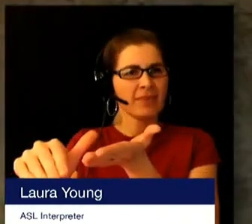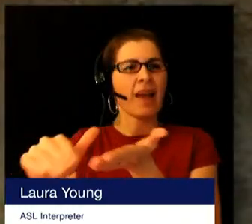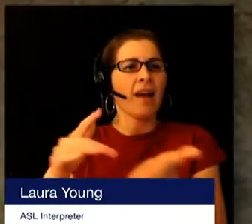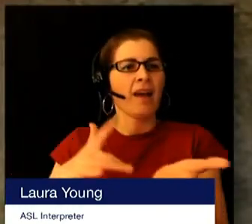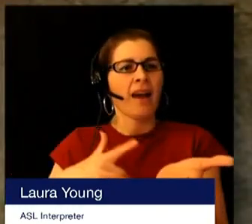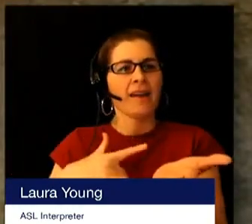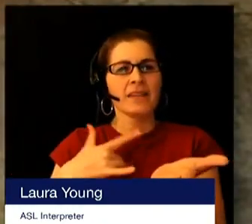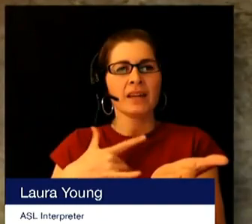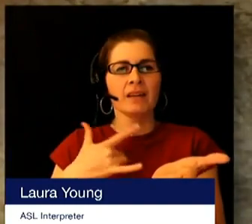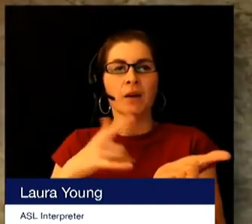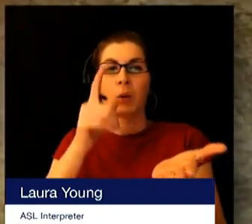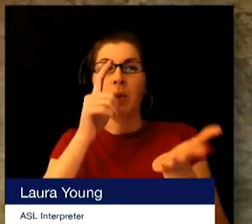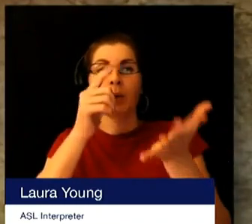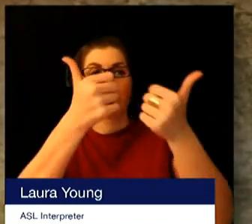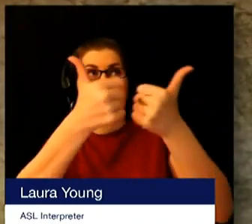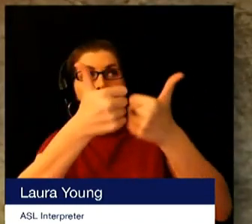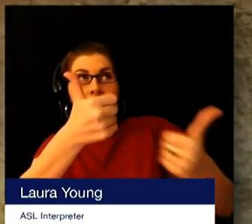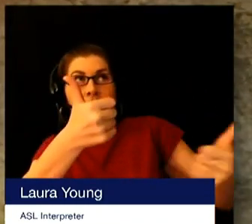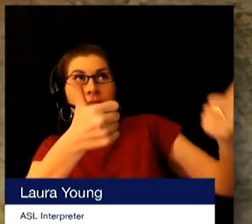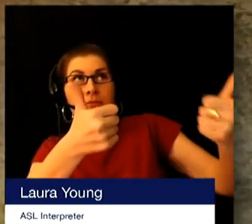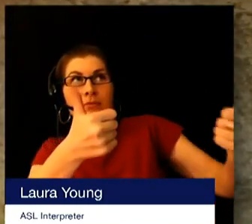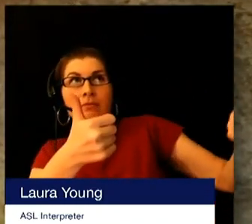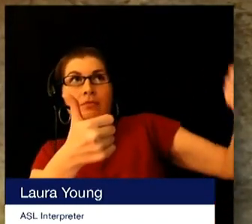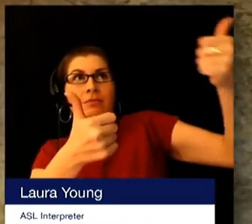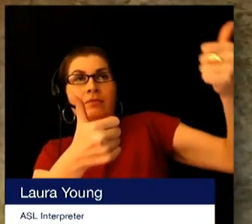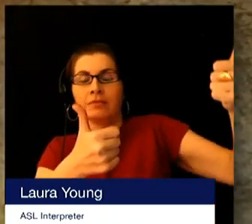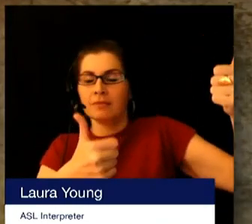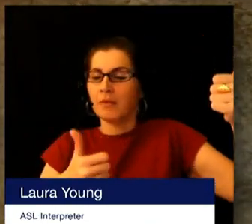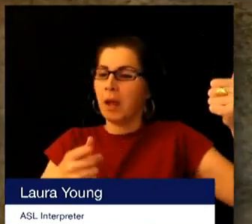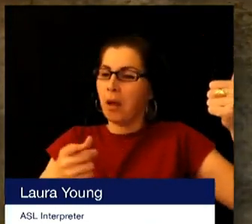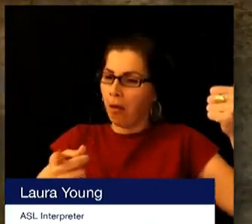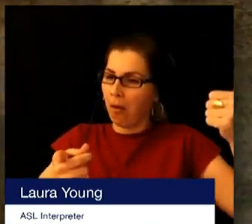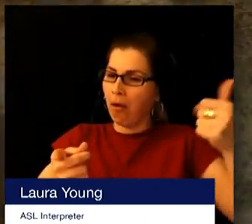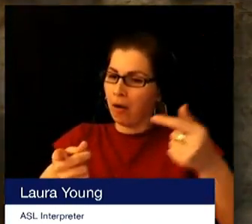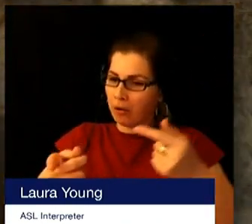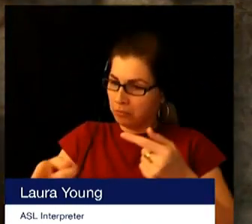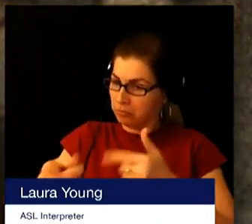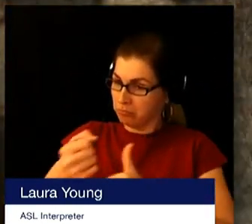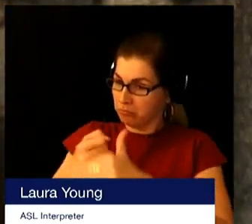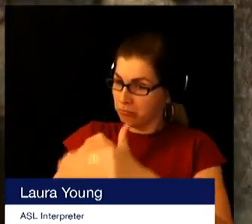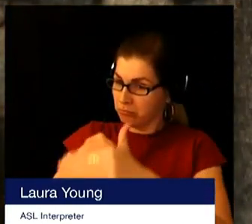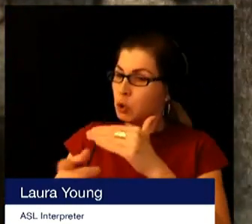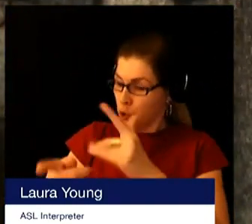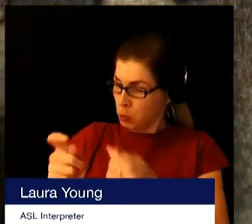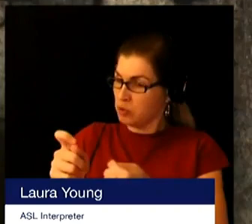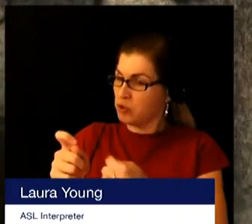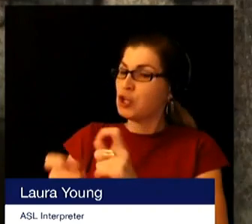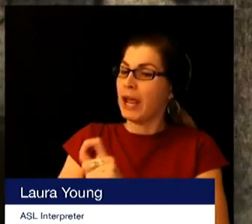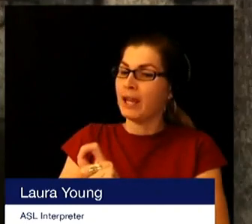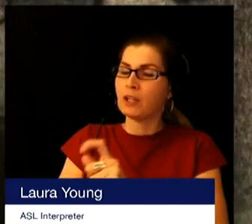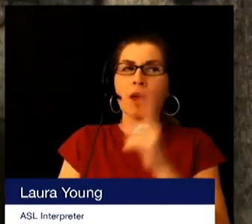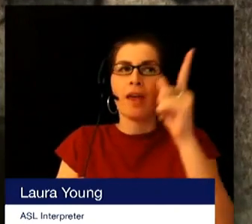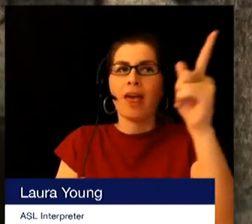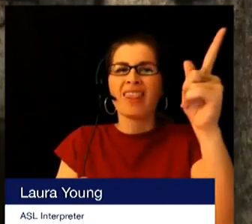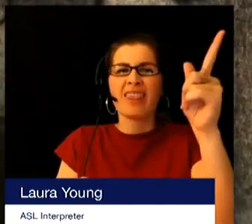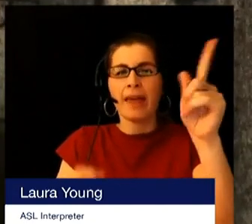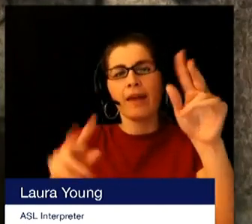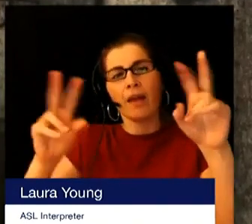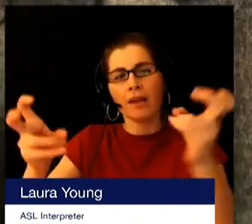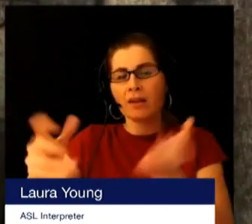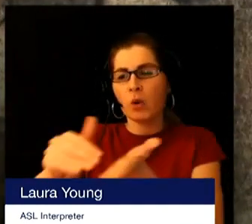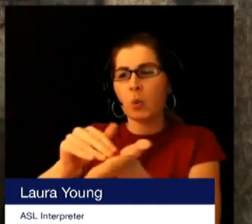executive recognizes that a person has changed and really, through executive action, redeems that person out